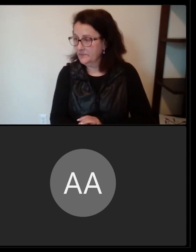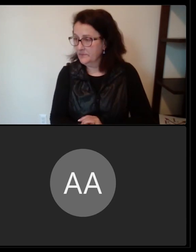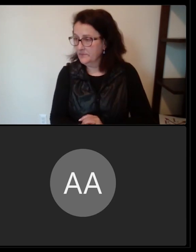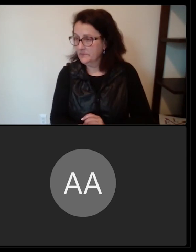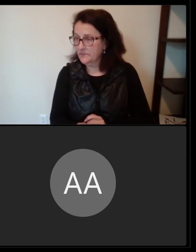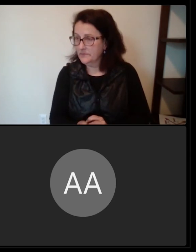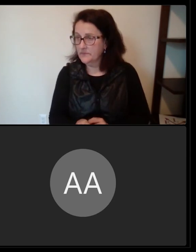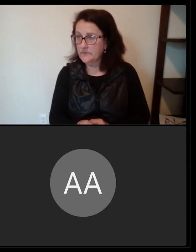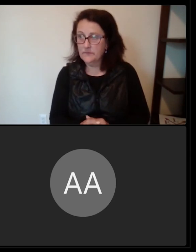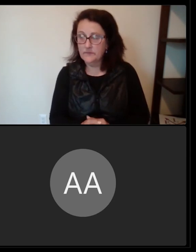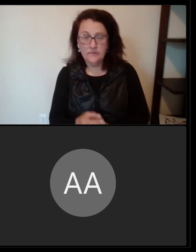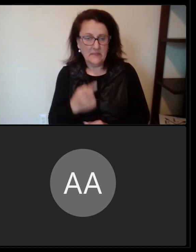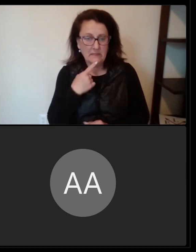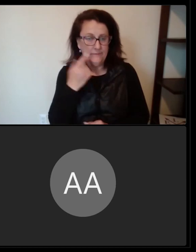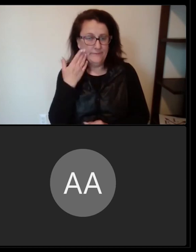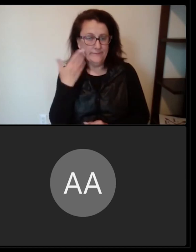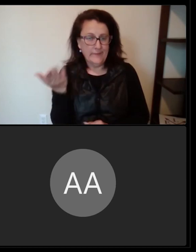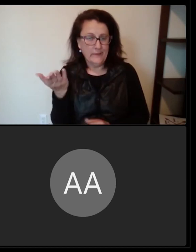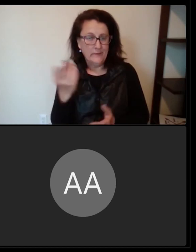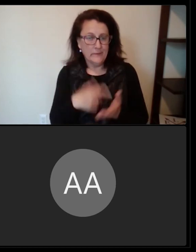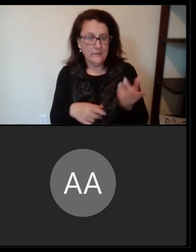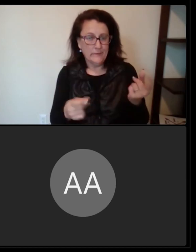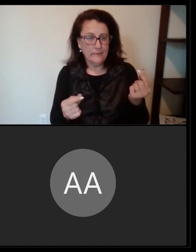Got it.